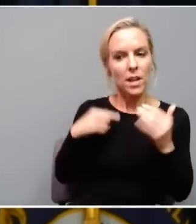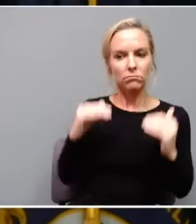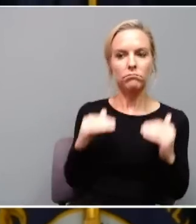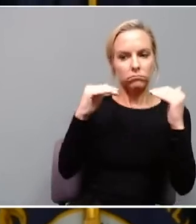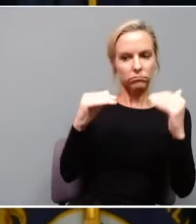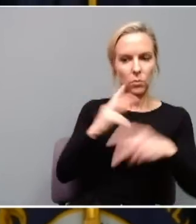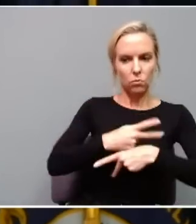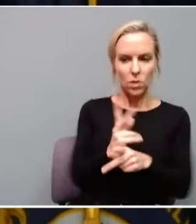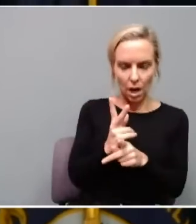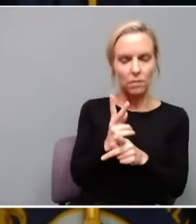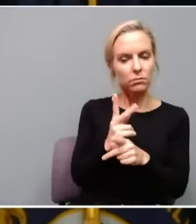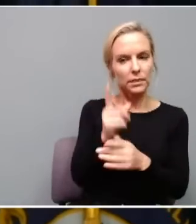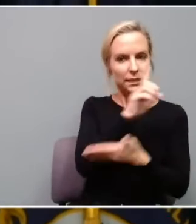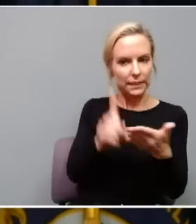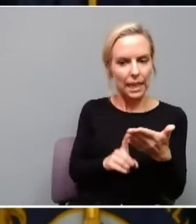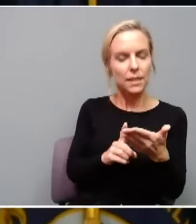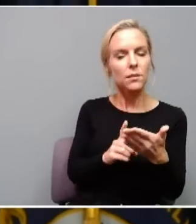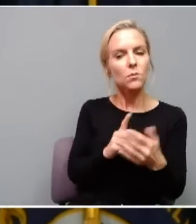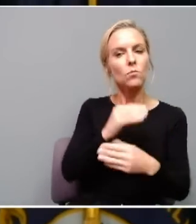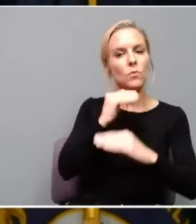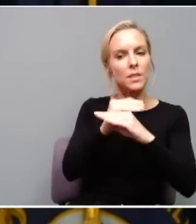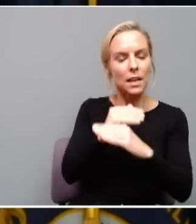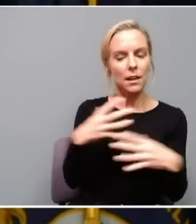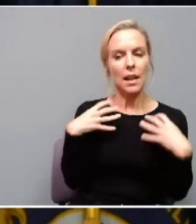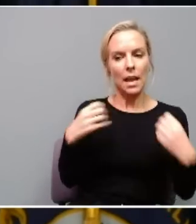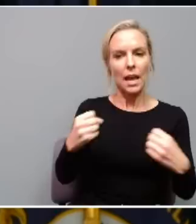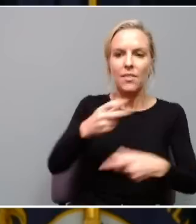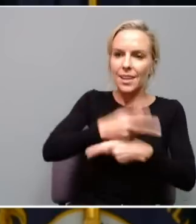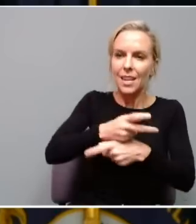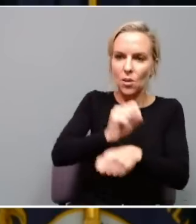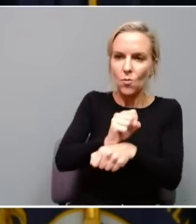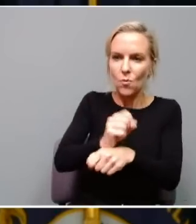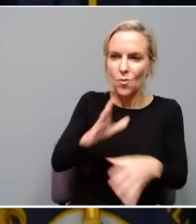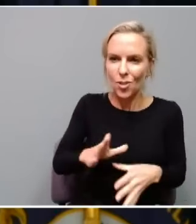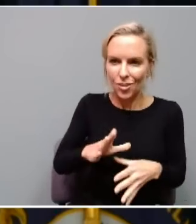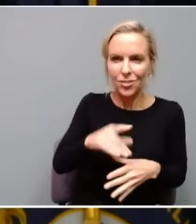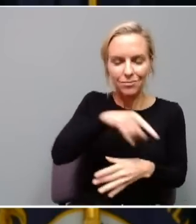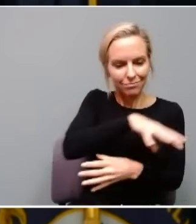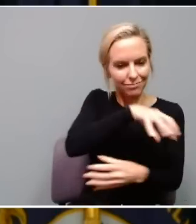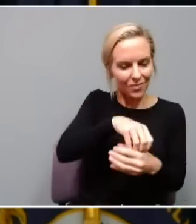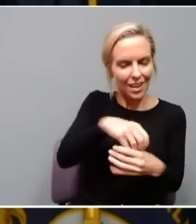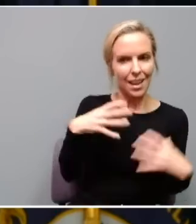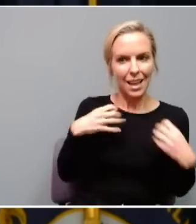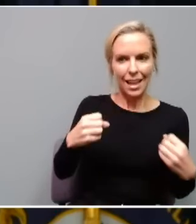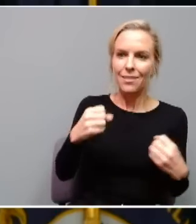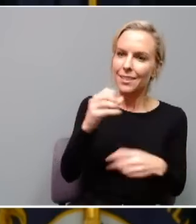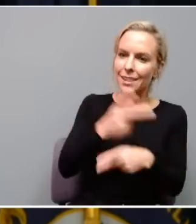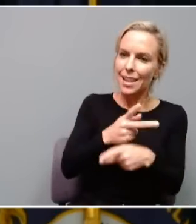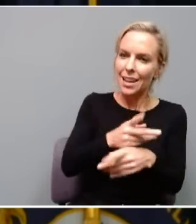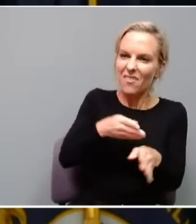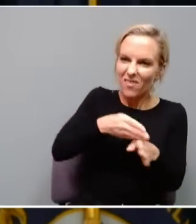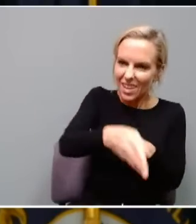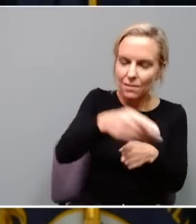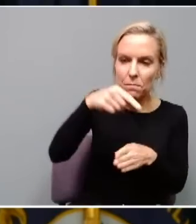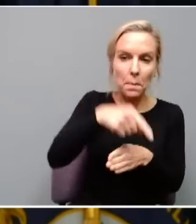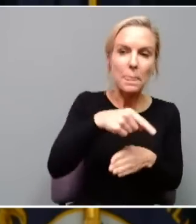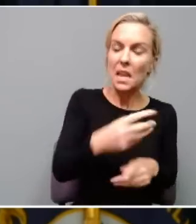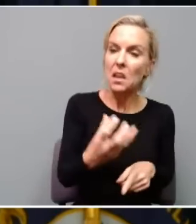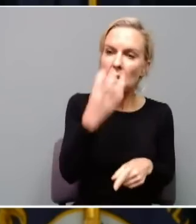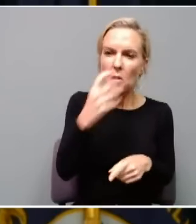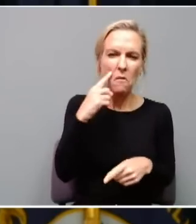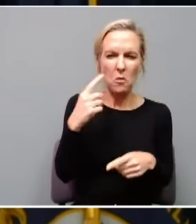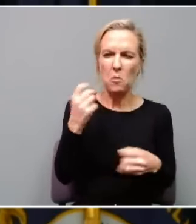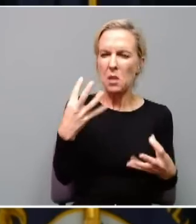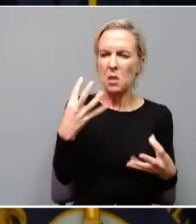help protect workers in the healthcare field. Healthcare workers have worn PAPRs for years, but the